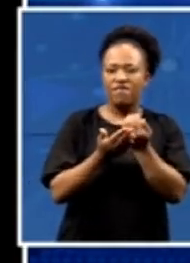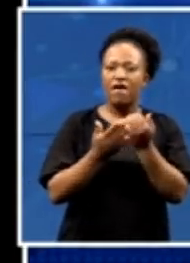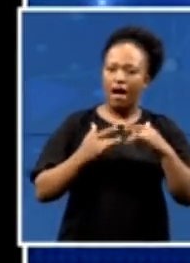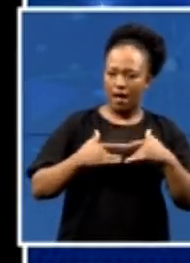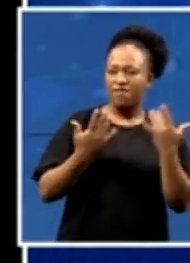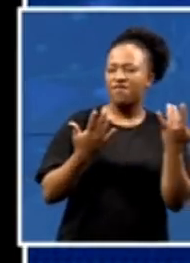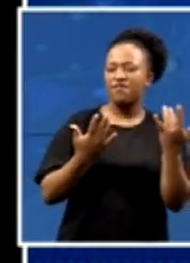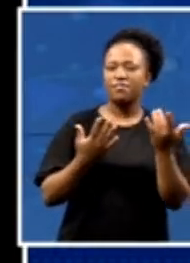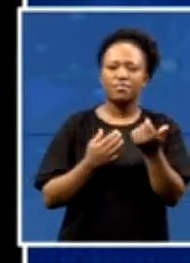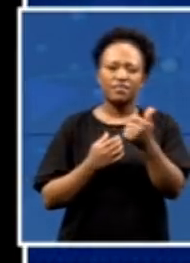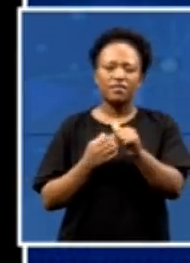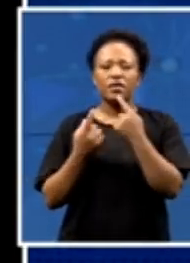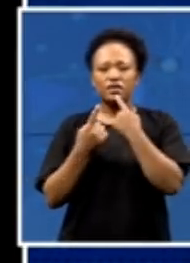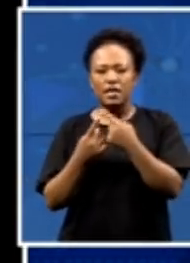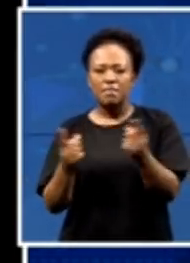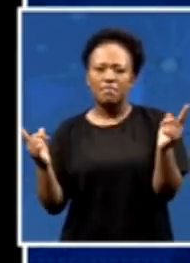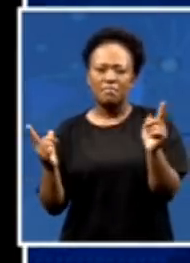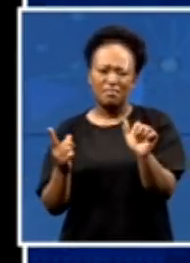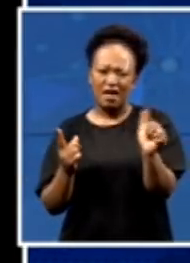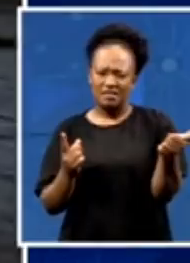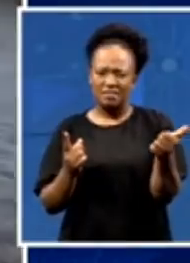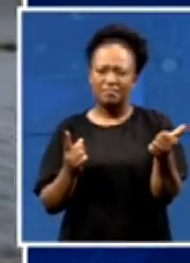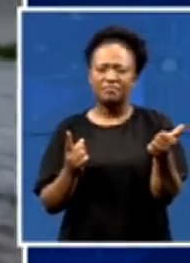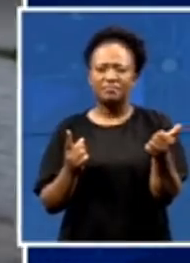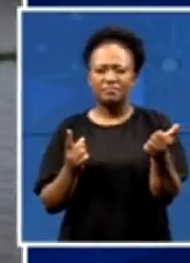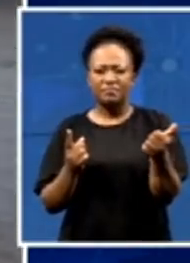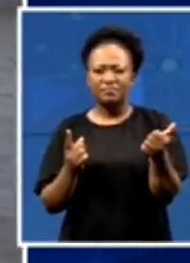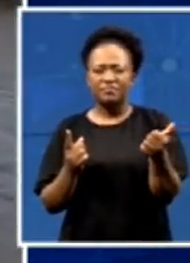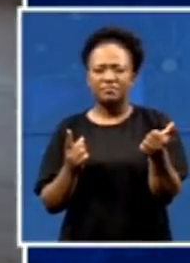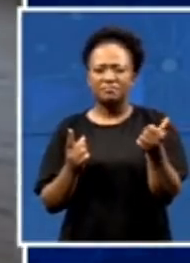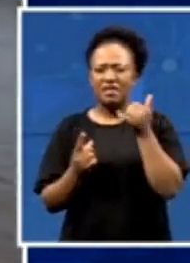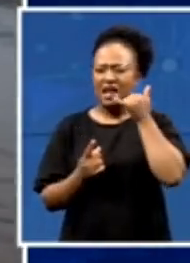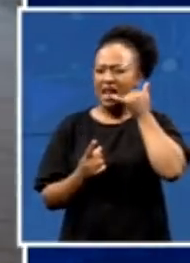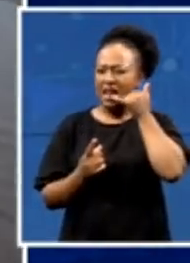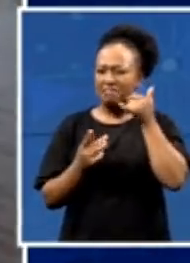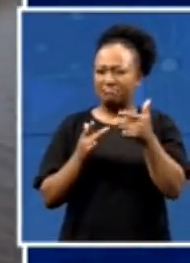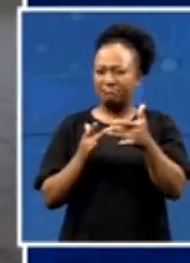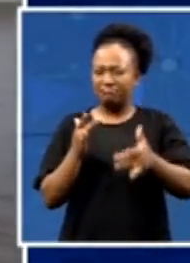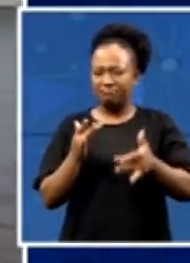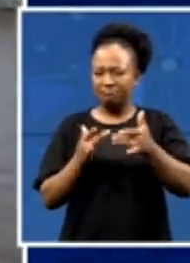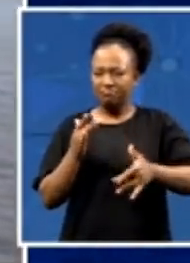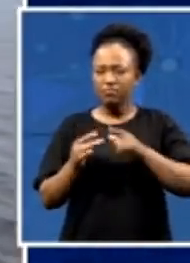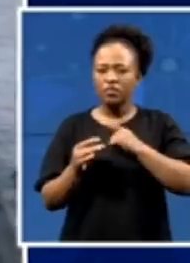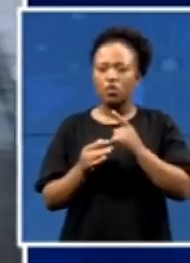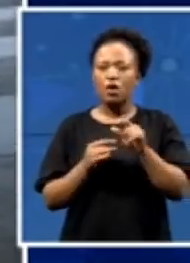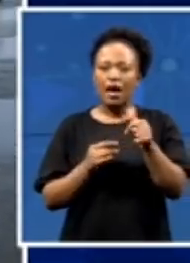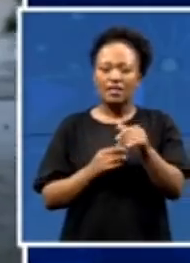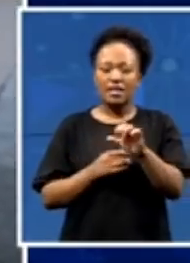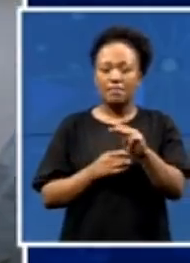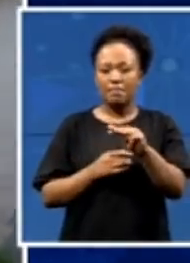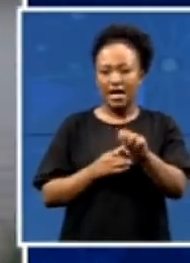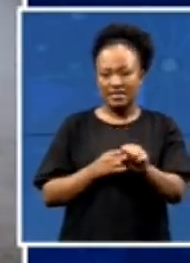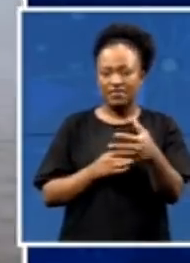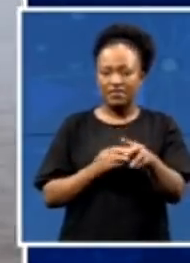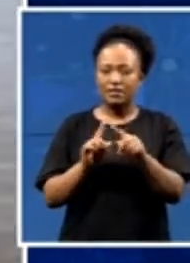Response KZN saying that Major Response Search and Rescue teams, together with various other services, are currently